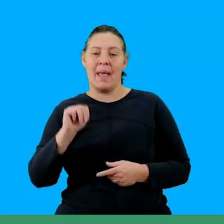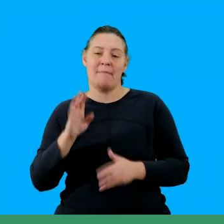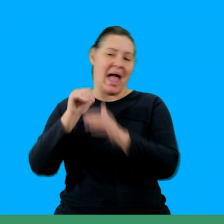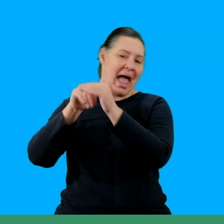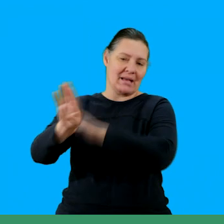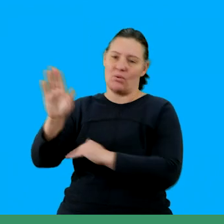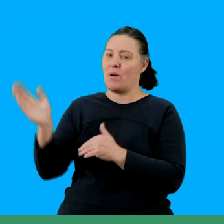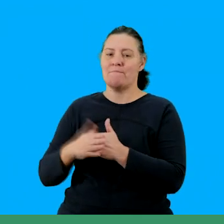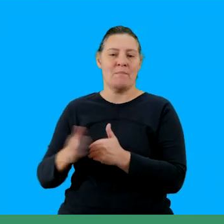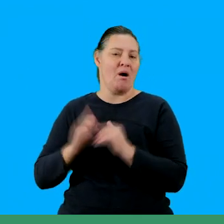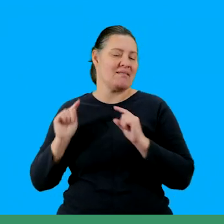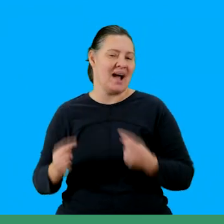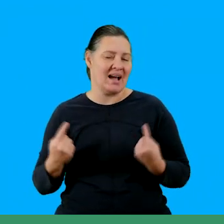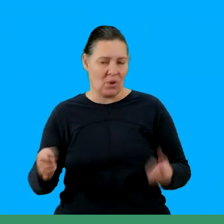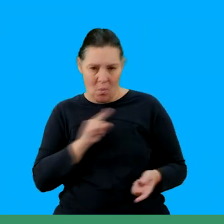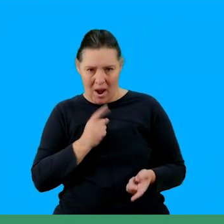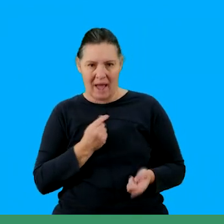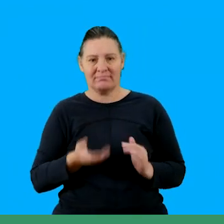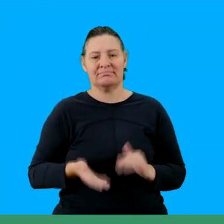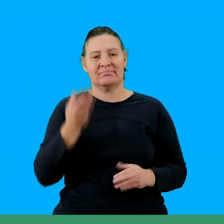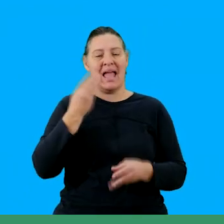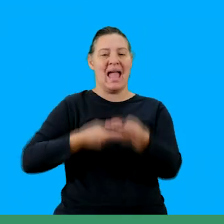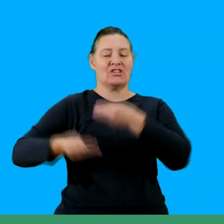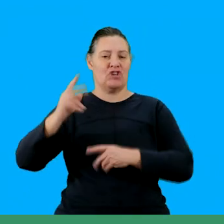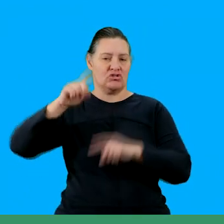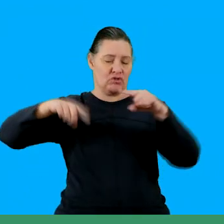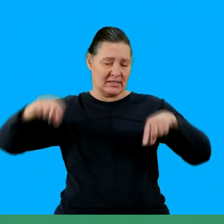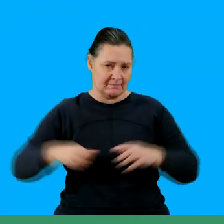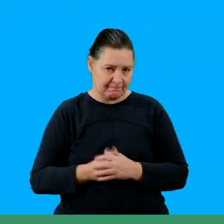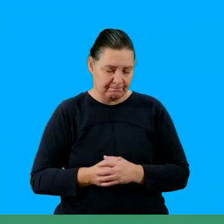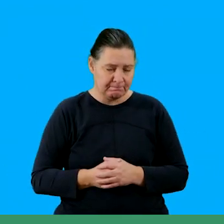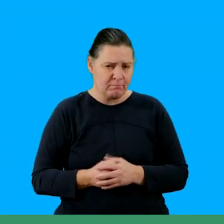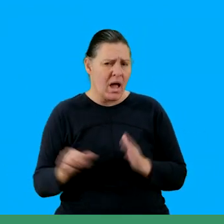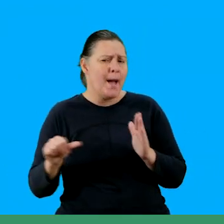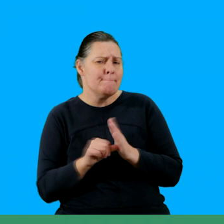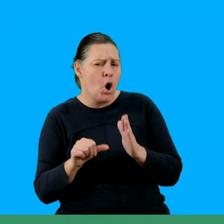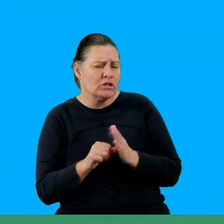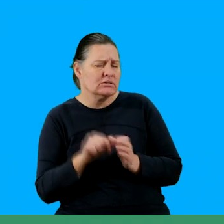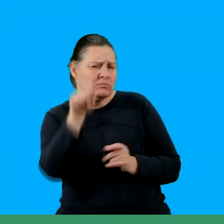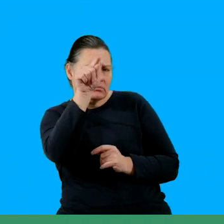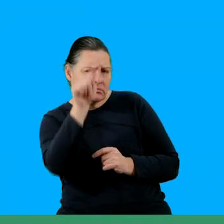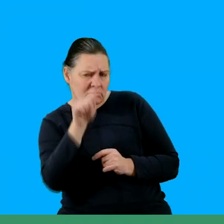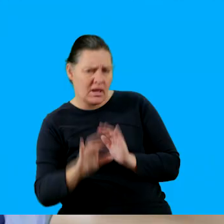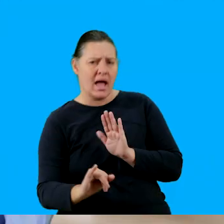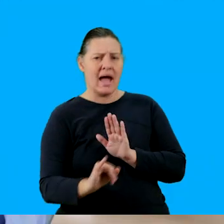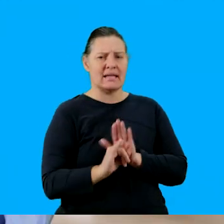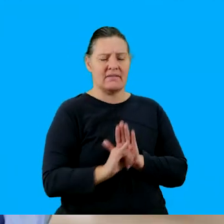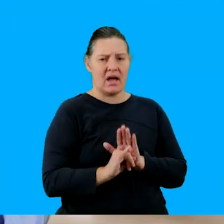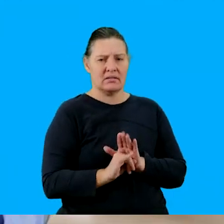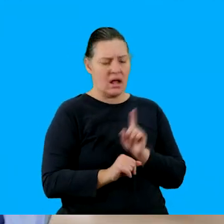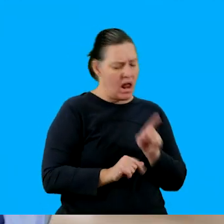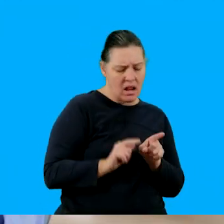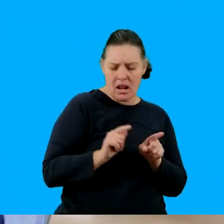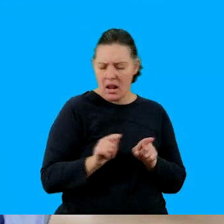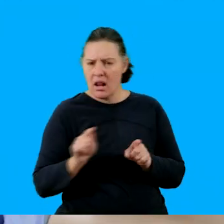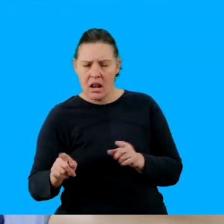AM can no longer export their products due to an increase in the exchange rate. So what is key here is that you should identify where each